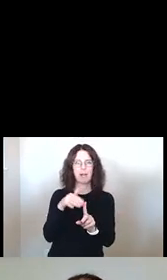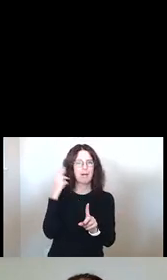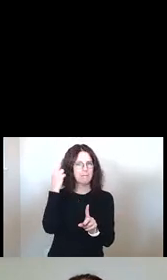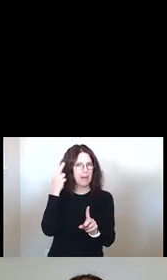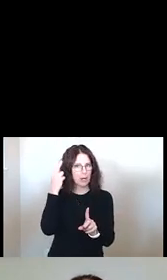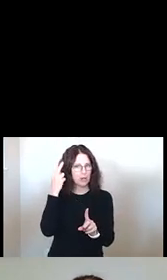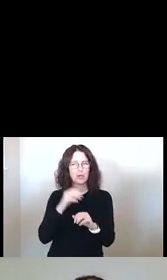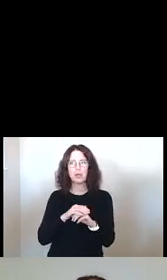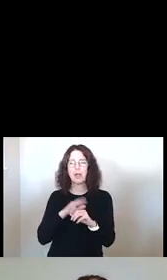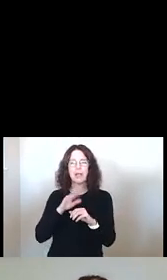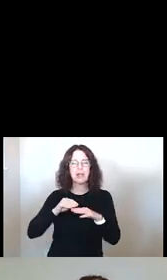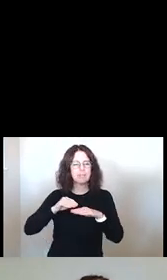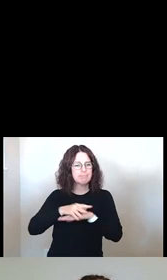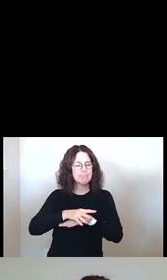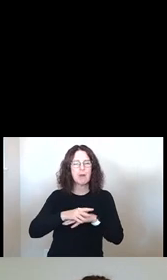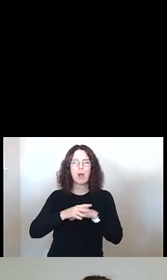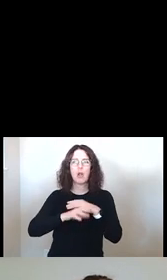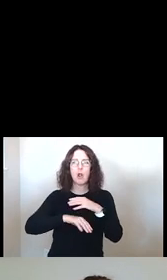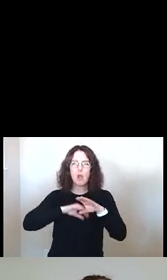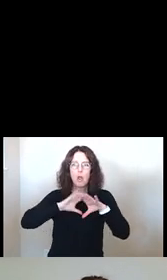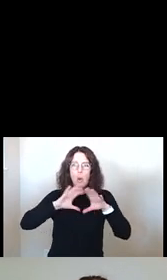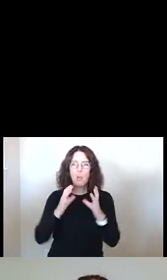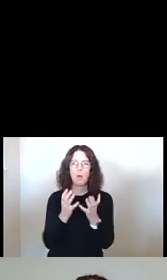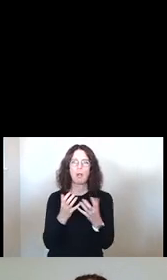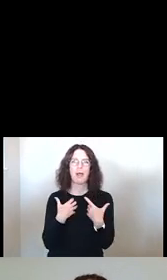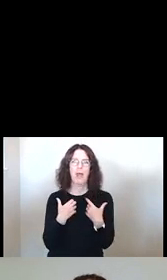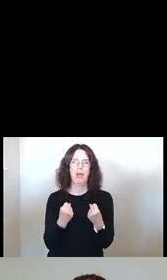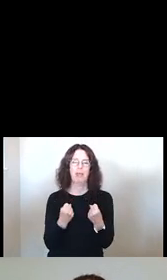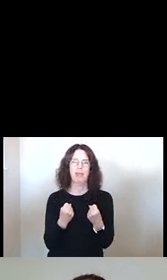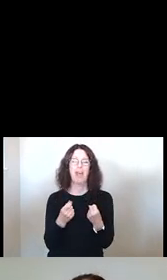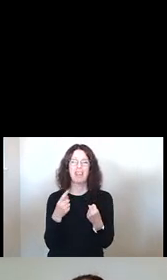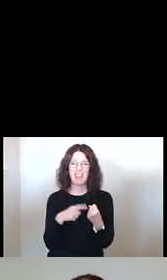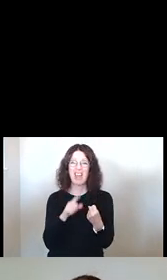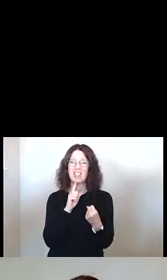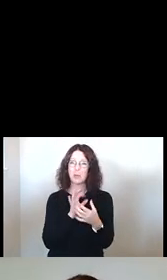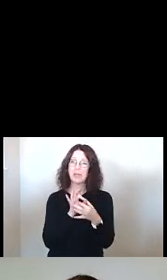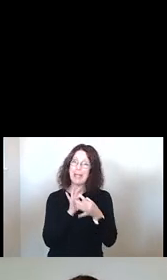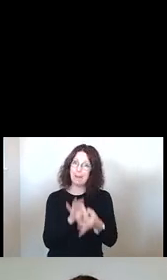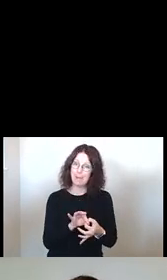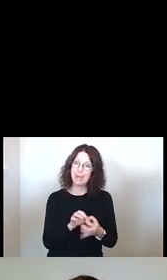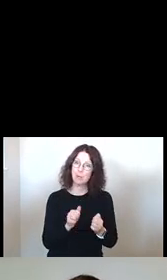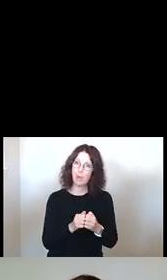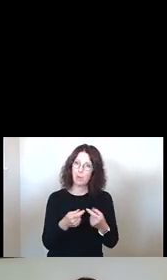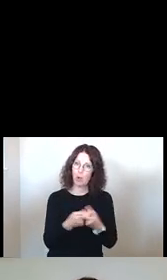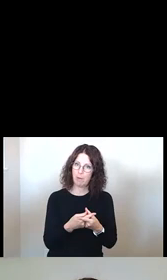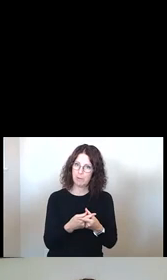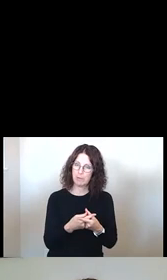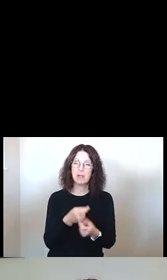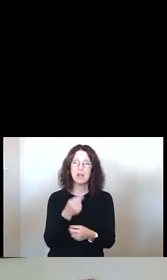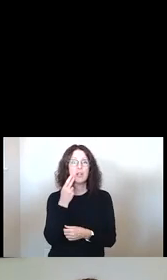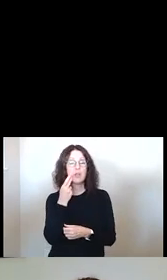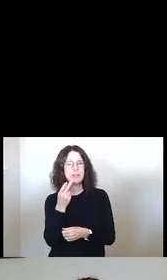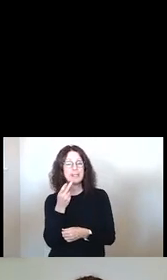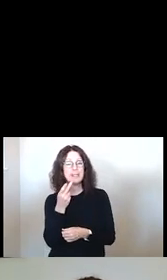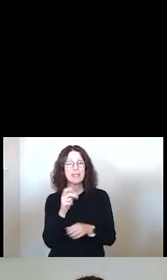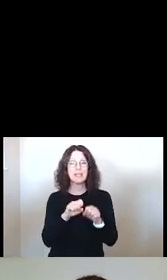global health, and it is something that is heavily embedded in conflict. Okay, so you tend to see social inequality being